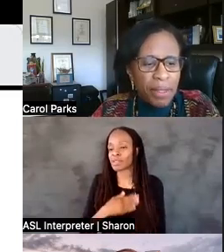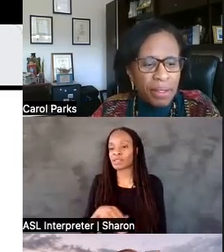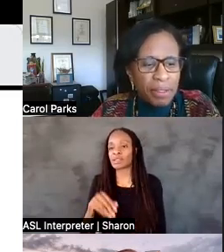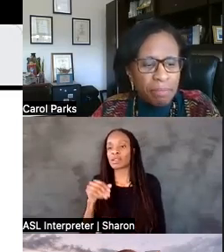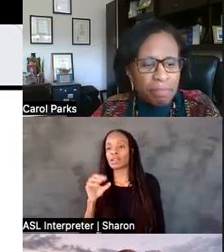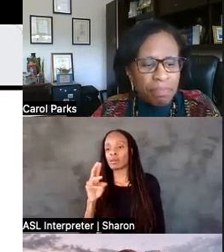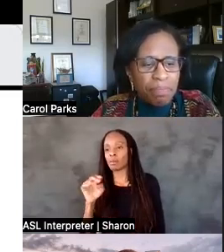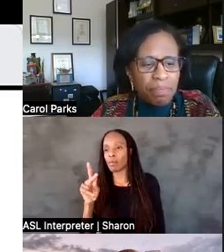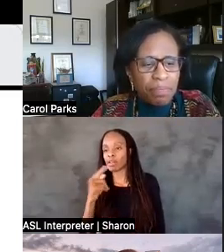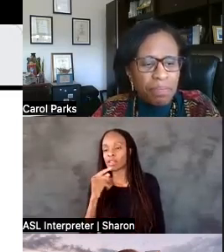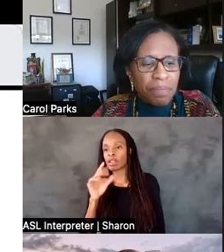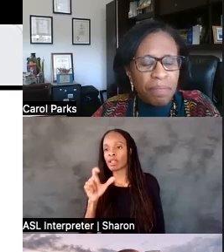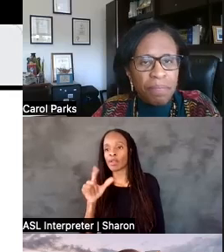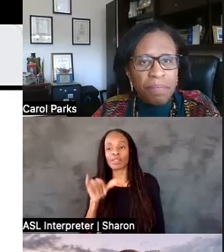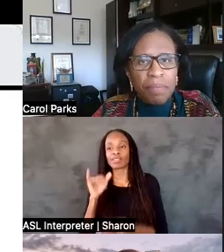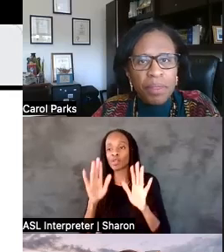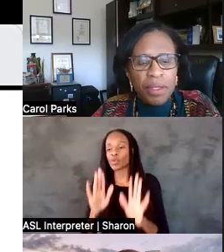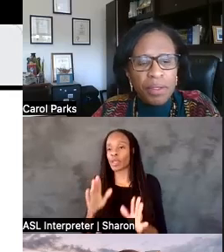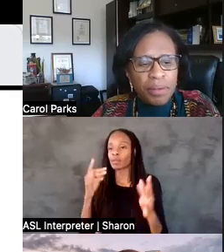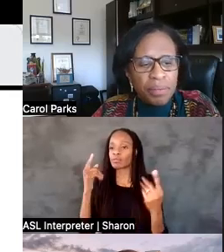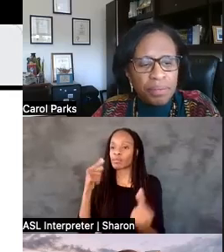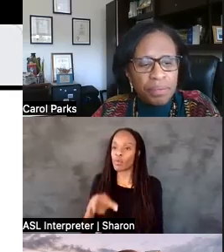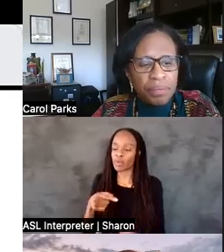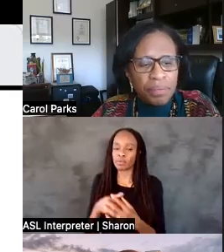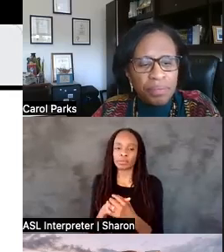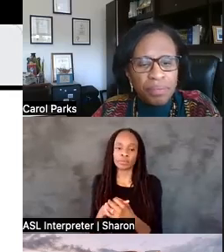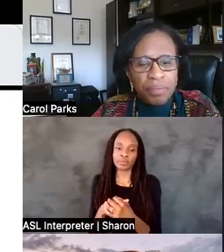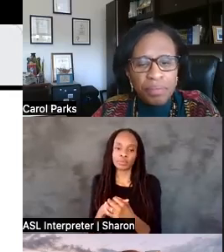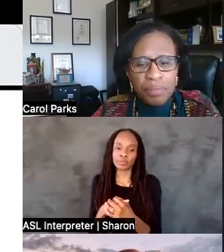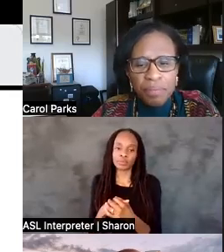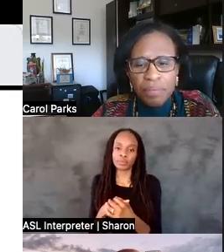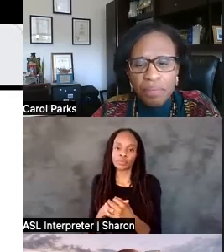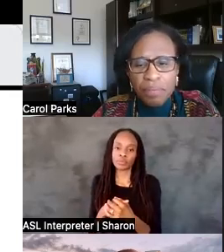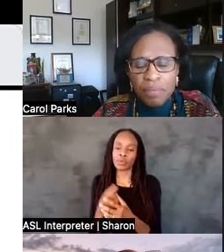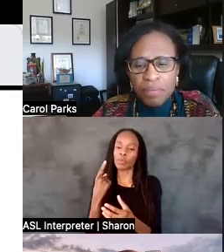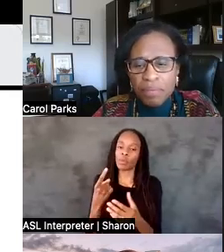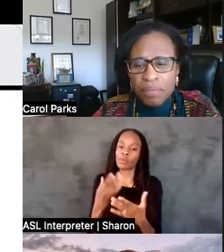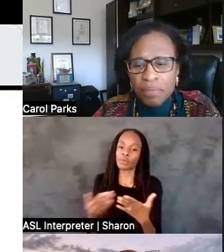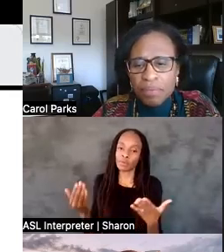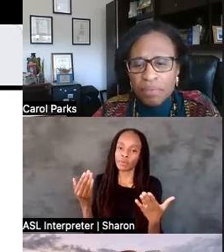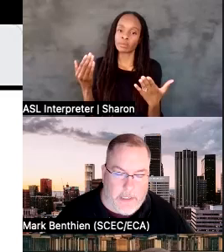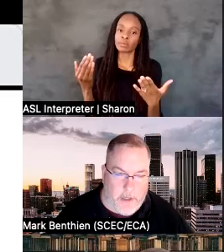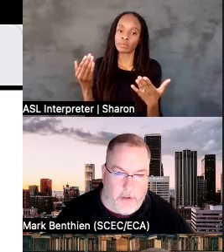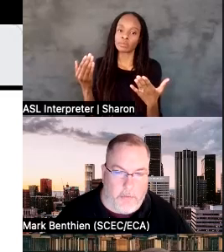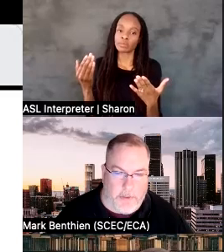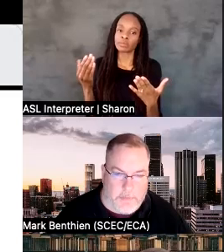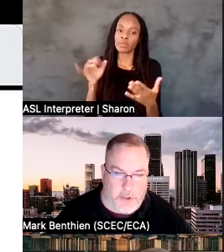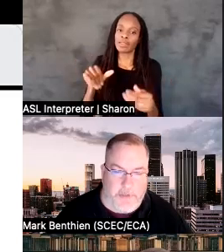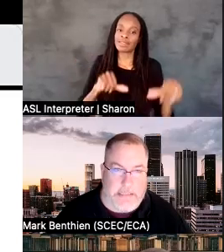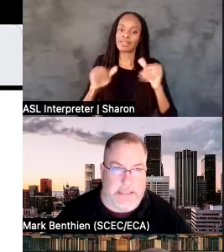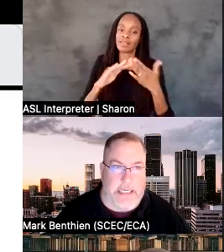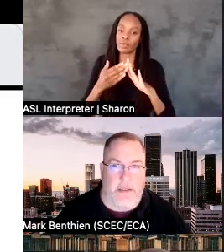And one thing too that we can that the scientific community has really been noticing here, or